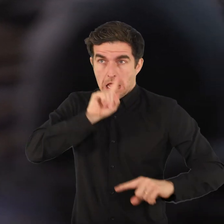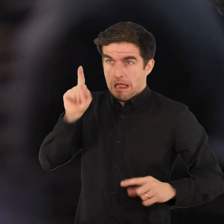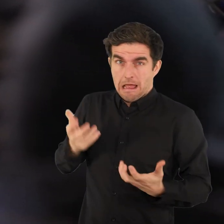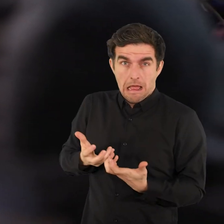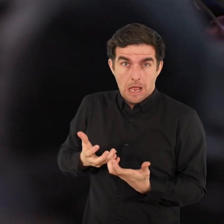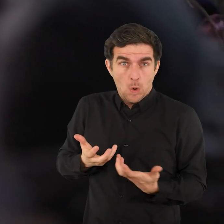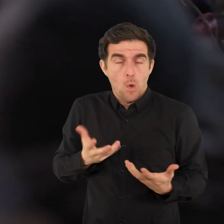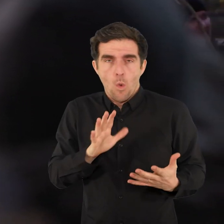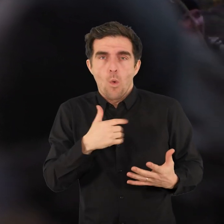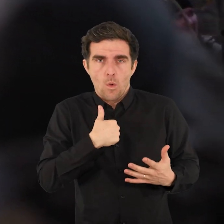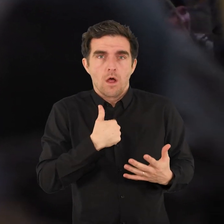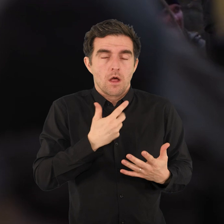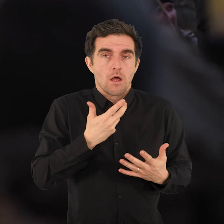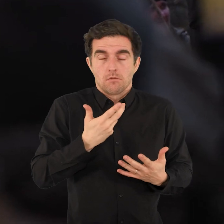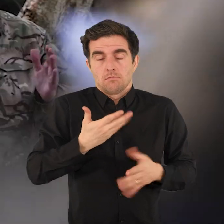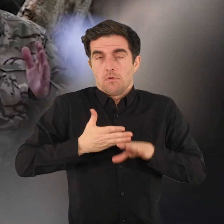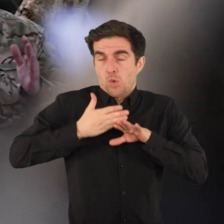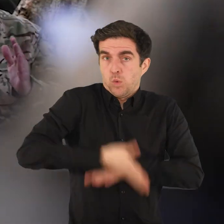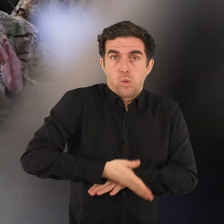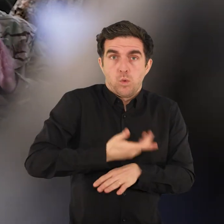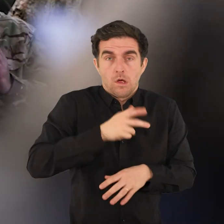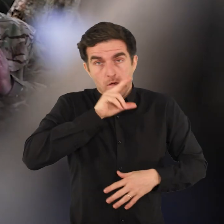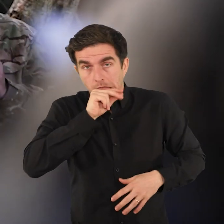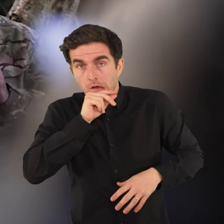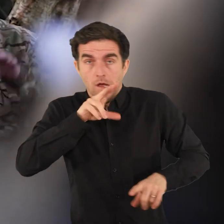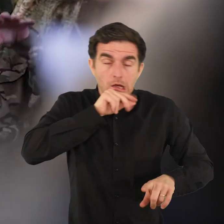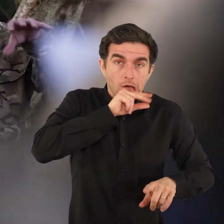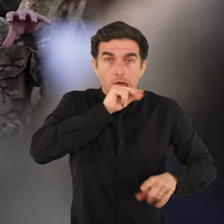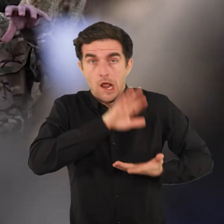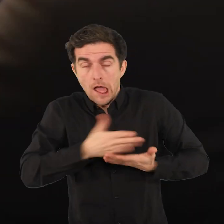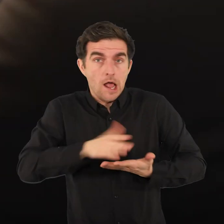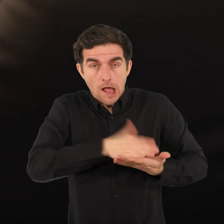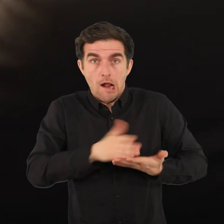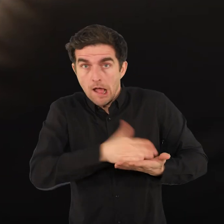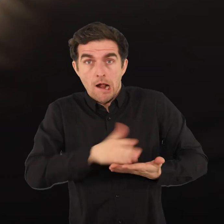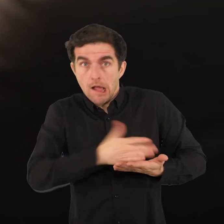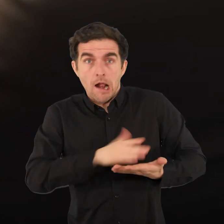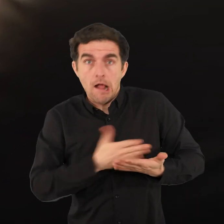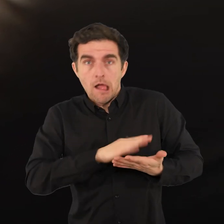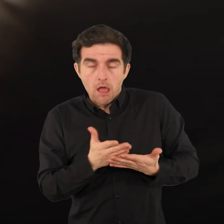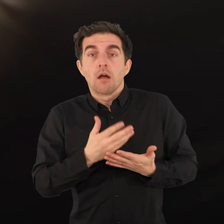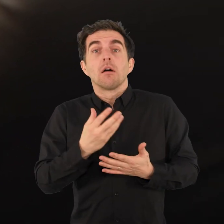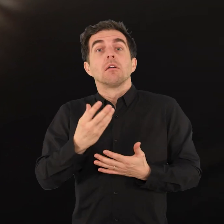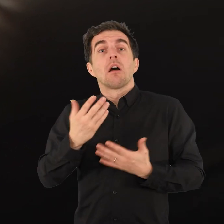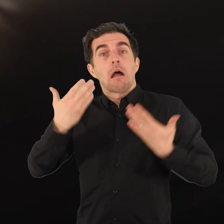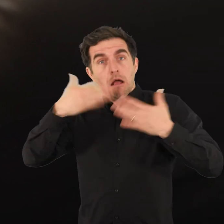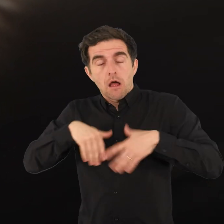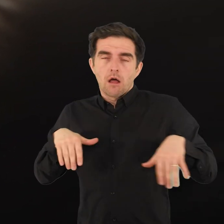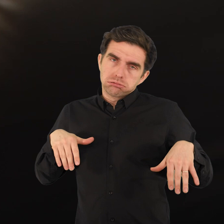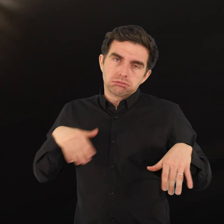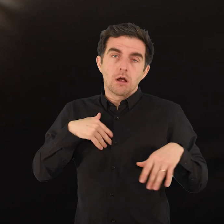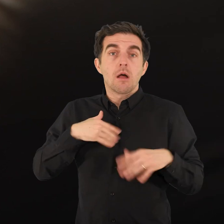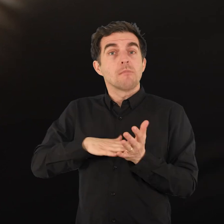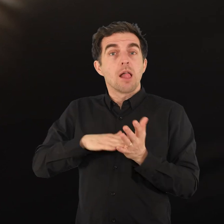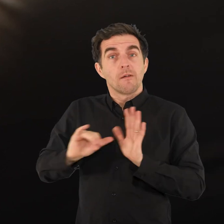much the life of a linguist. And obviously you translate all day long, you work in two languages. And at the end of the day, to be honest, sometimes my mom called